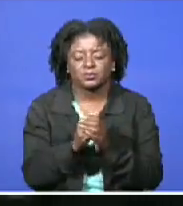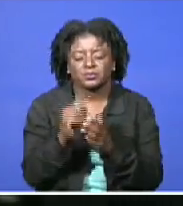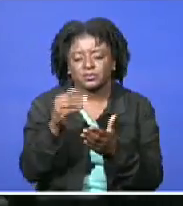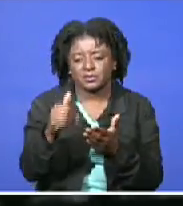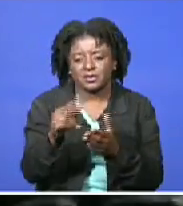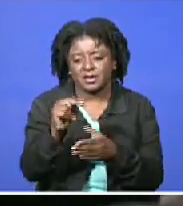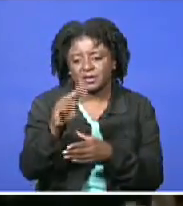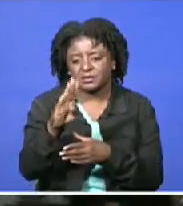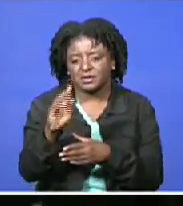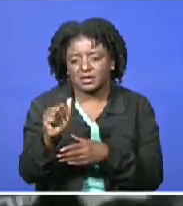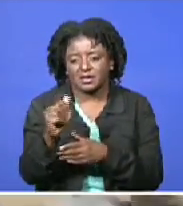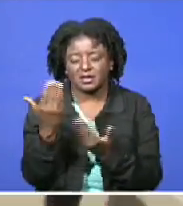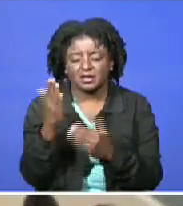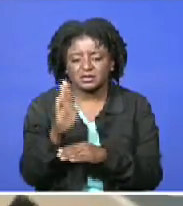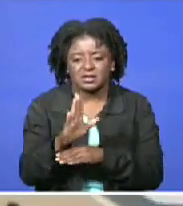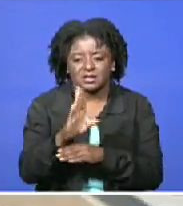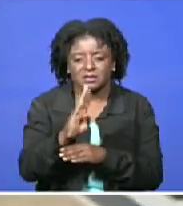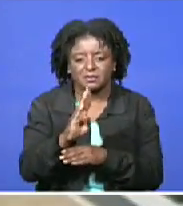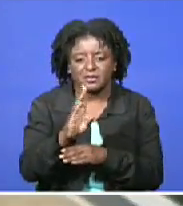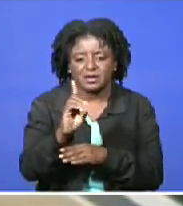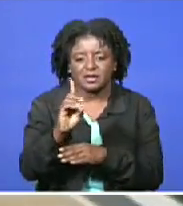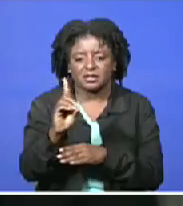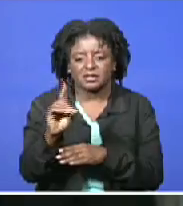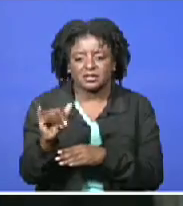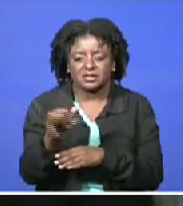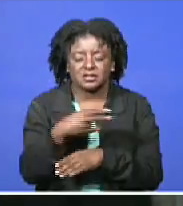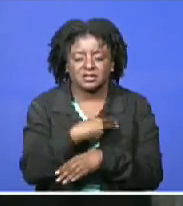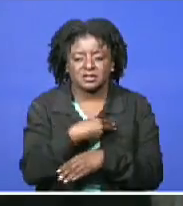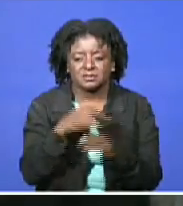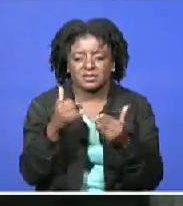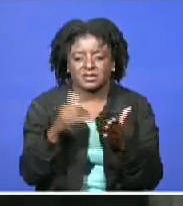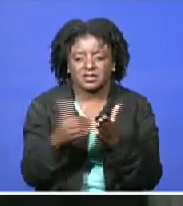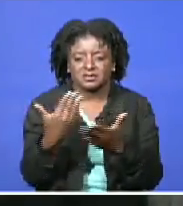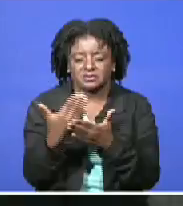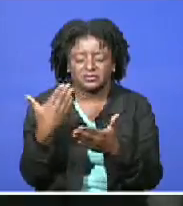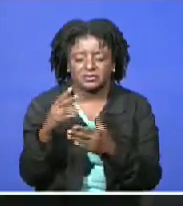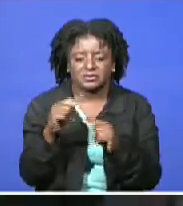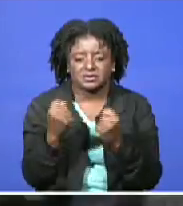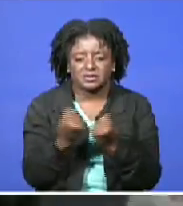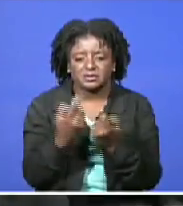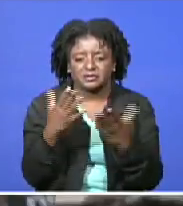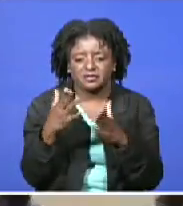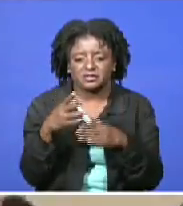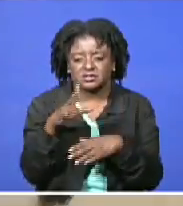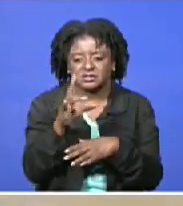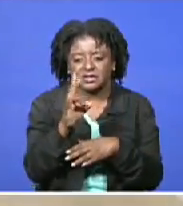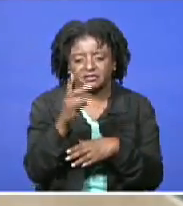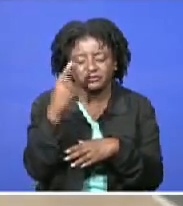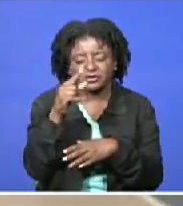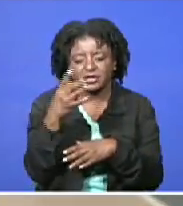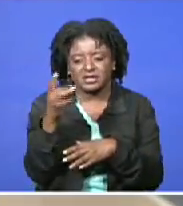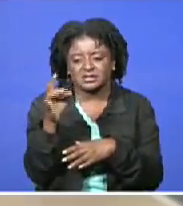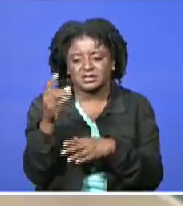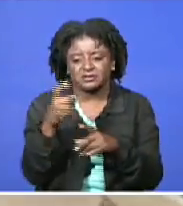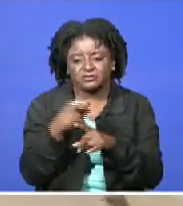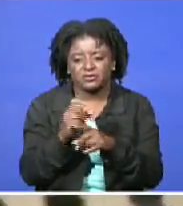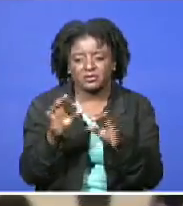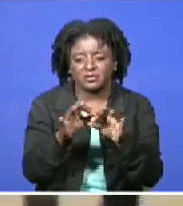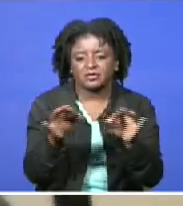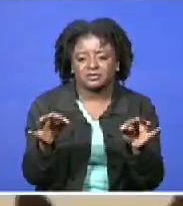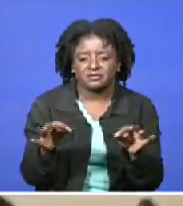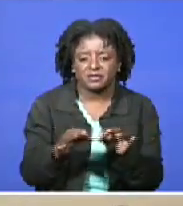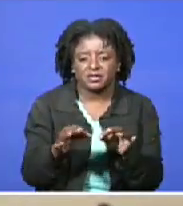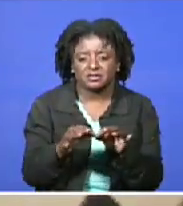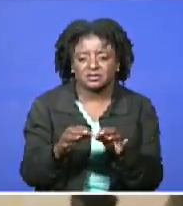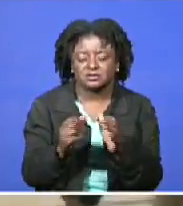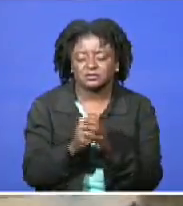NBA hardwood last night. Buddy Hield going up against his old team. He finished up 7 for 18 from the field, 4 of 11 from the three-point arc, 2 of